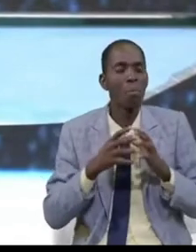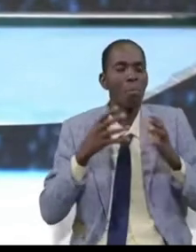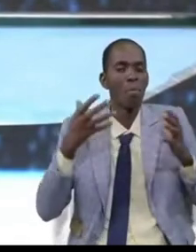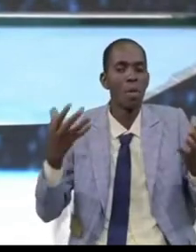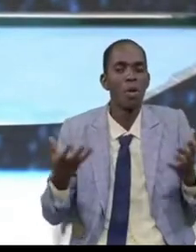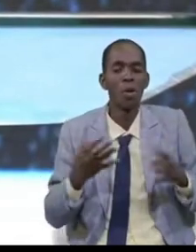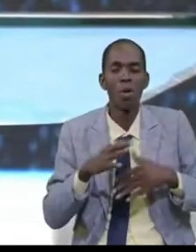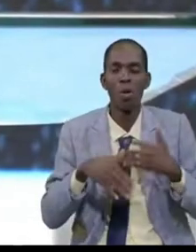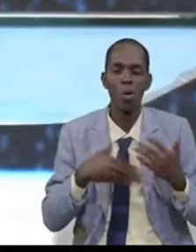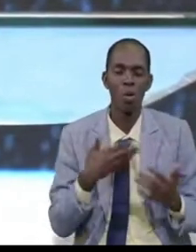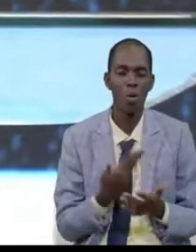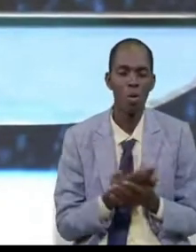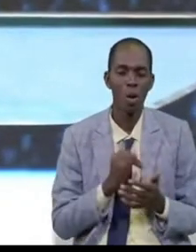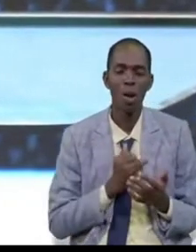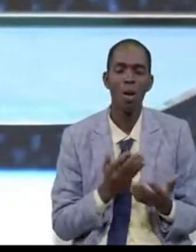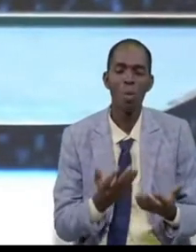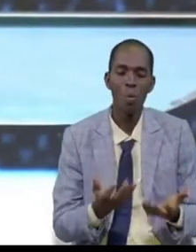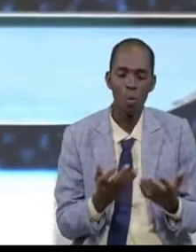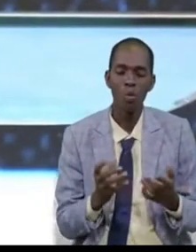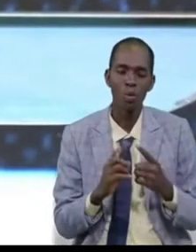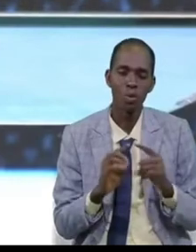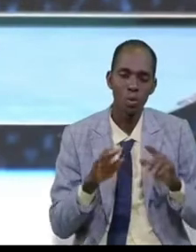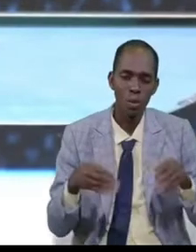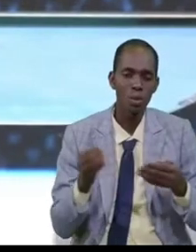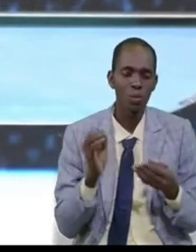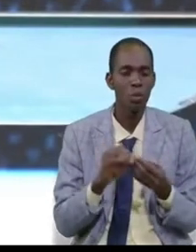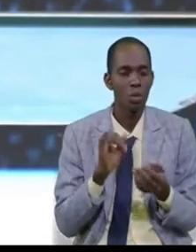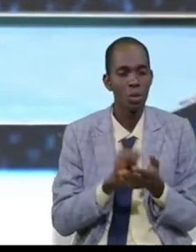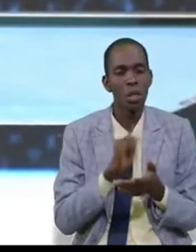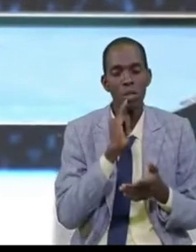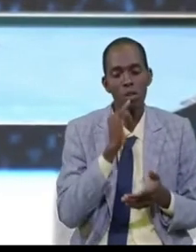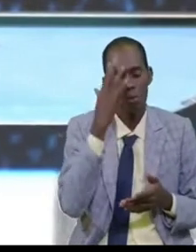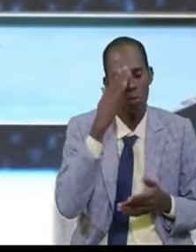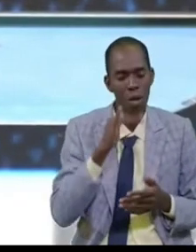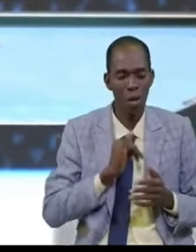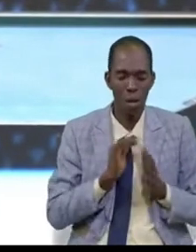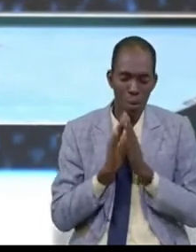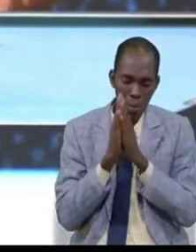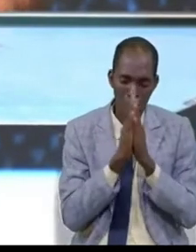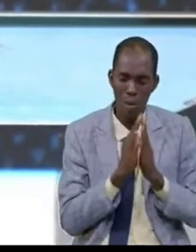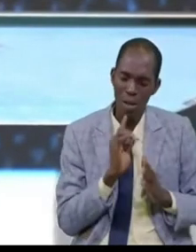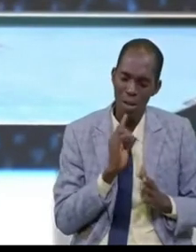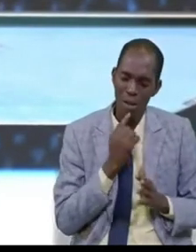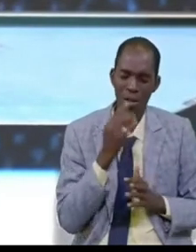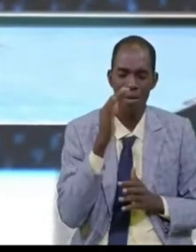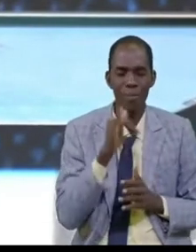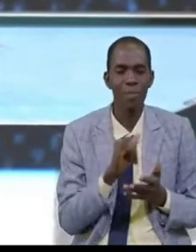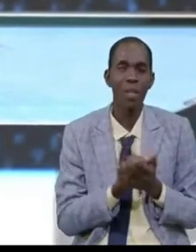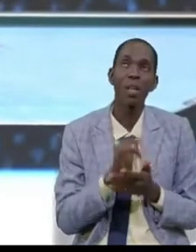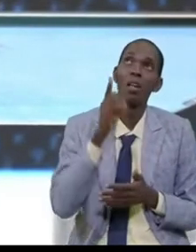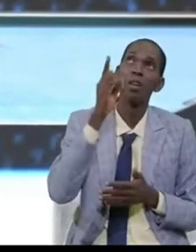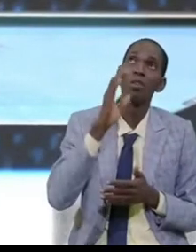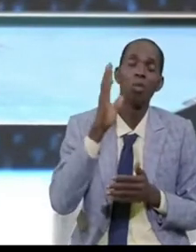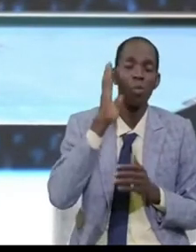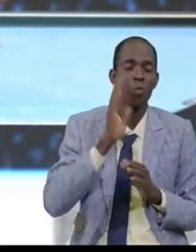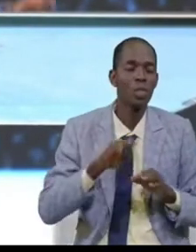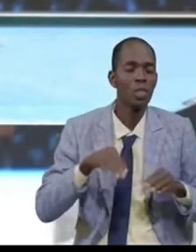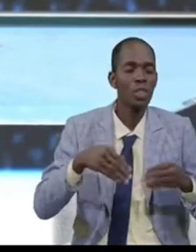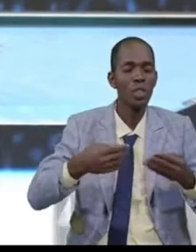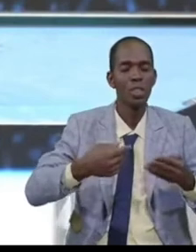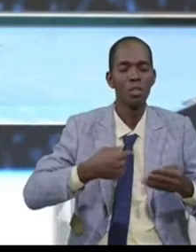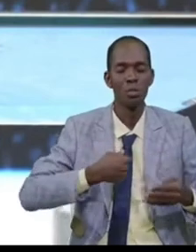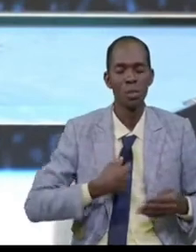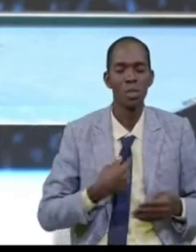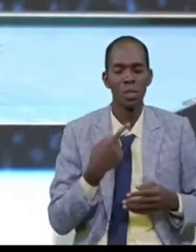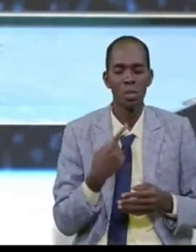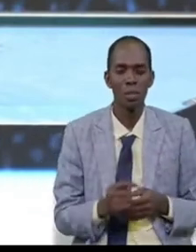to offer. That's why I'm praying earnestly that God will give me the best gifts, so I'll be